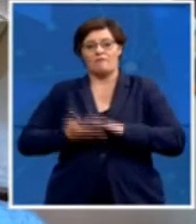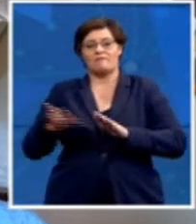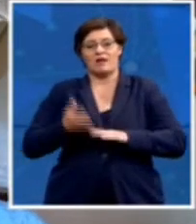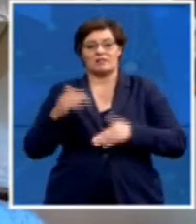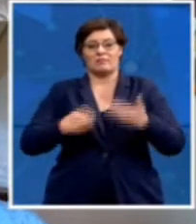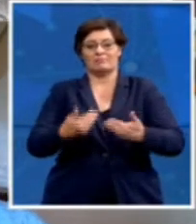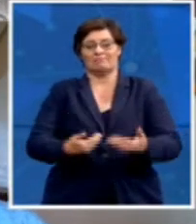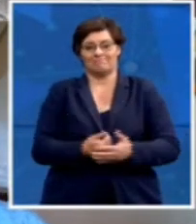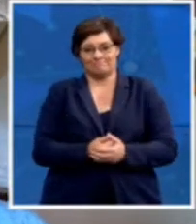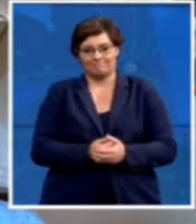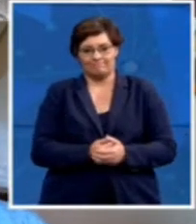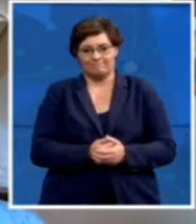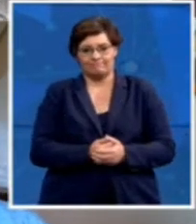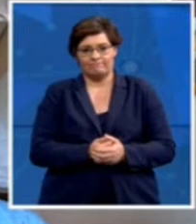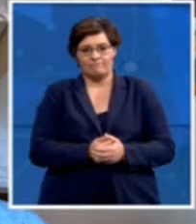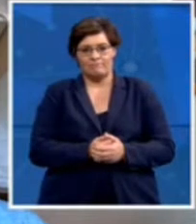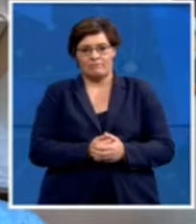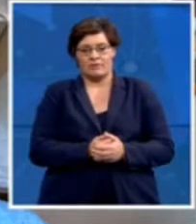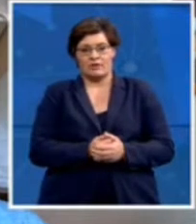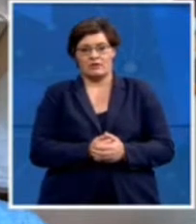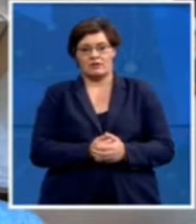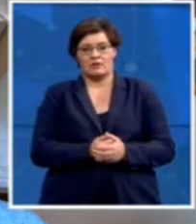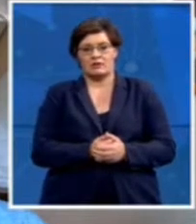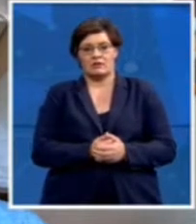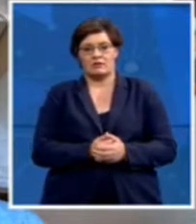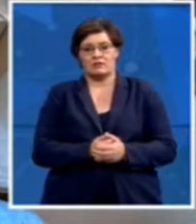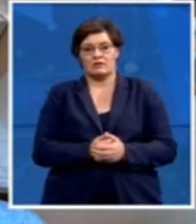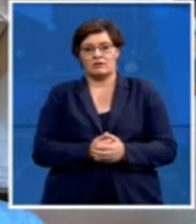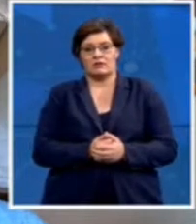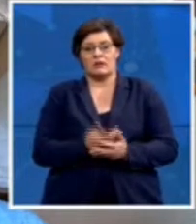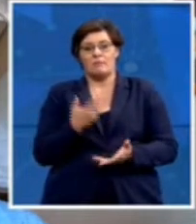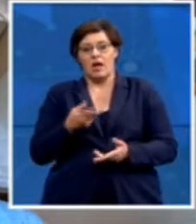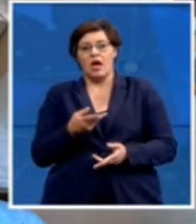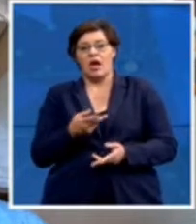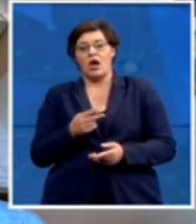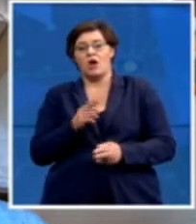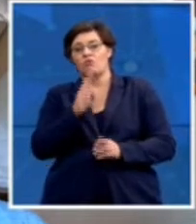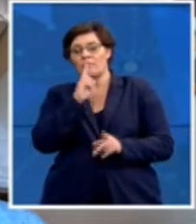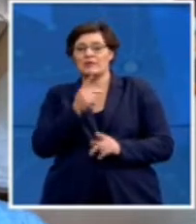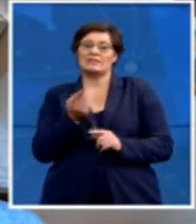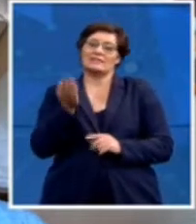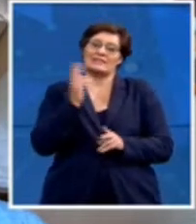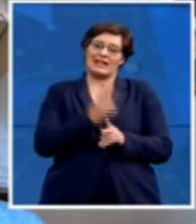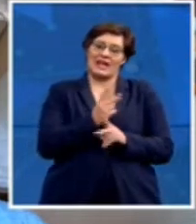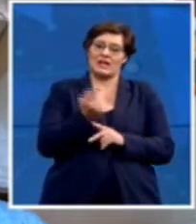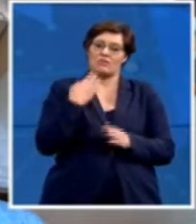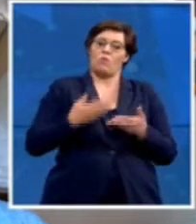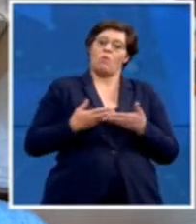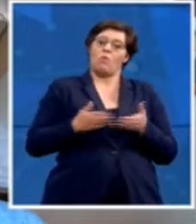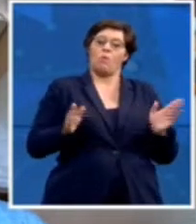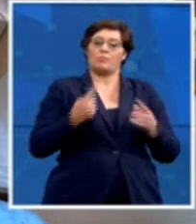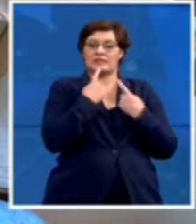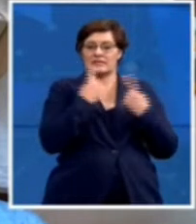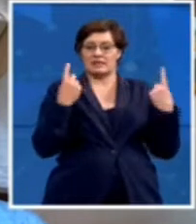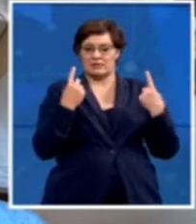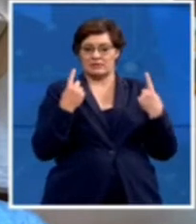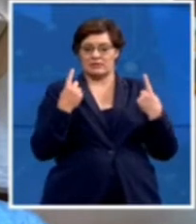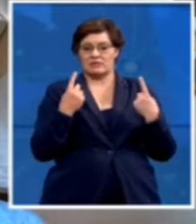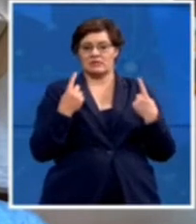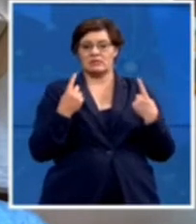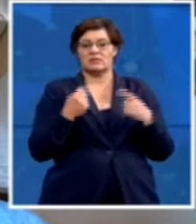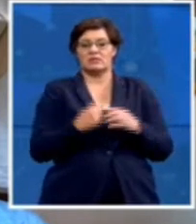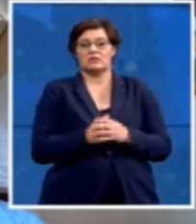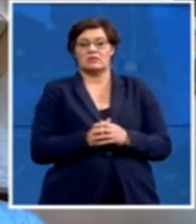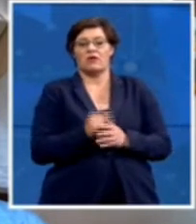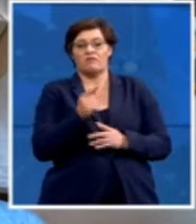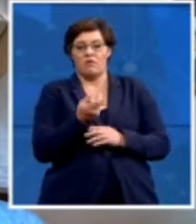you kindly repeat what you said earlier as your opening statement with regards to the load shedding now and what's going